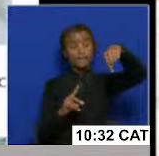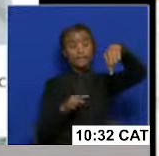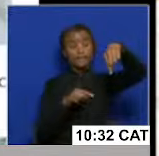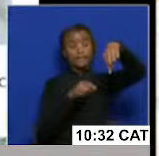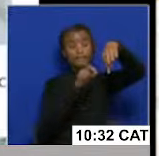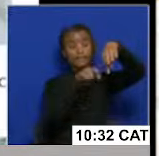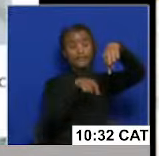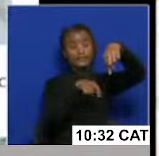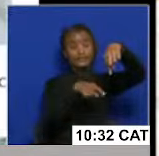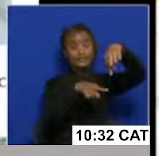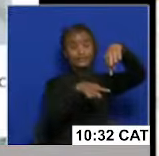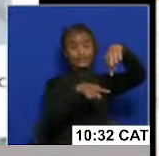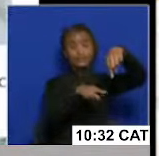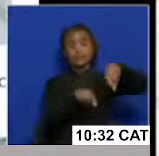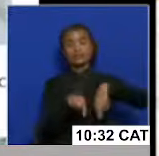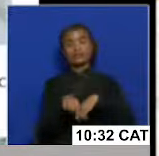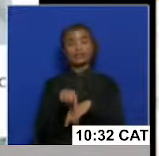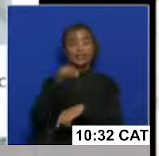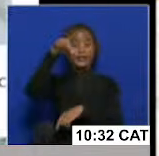also pointing to a person.